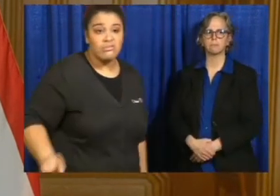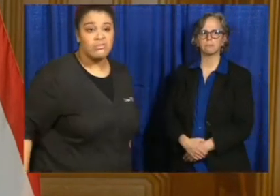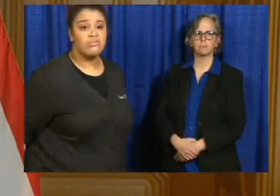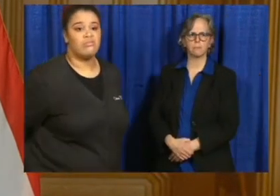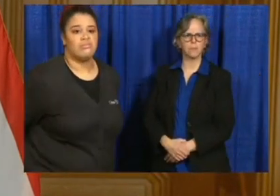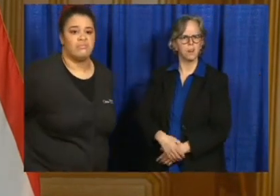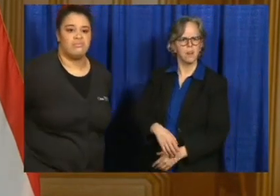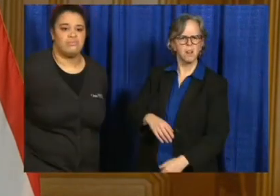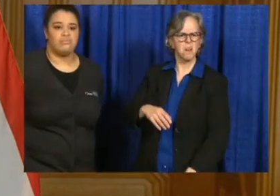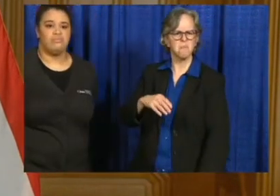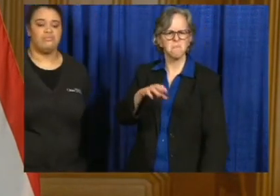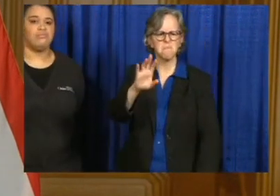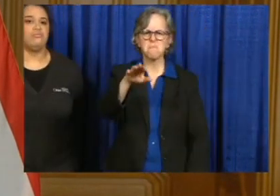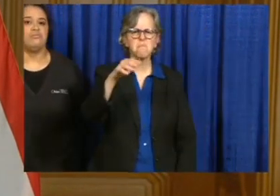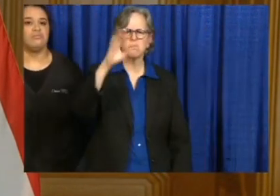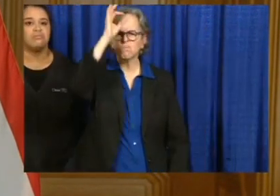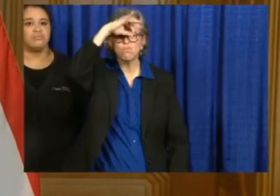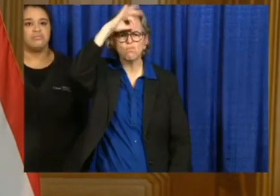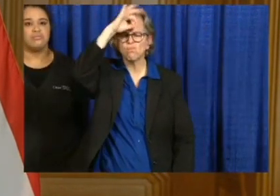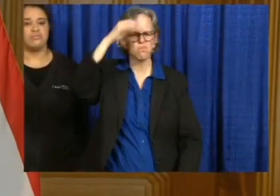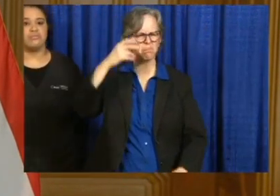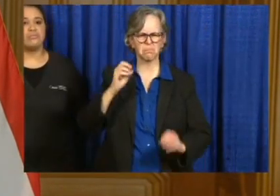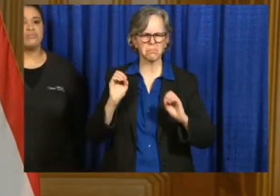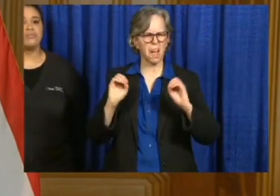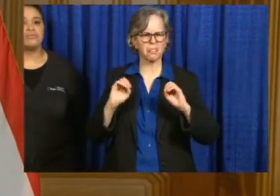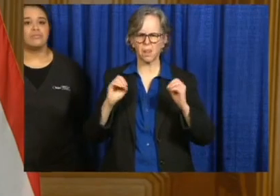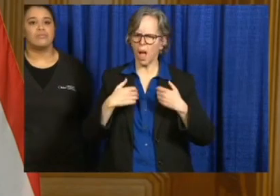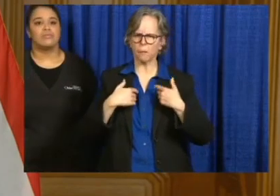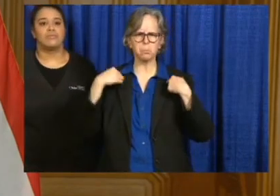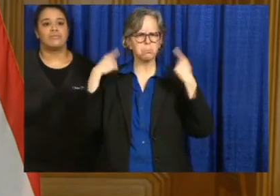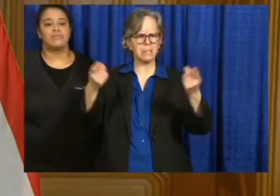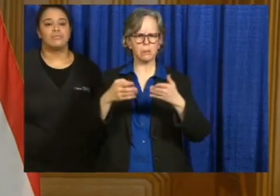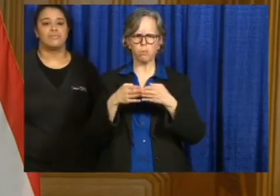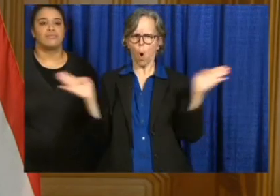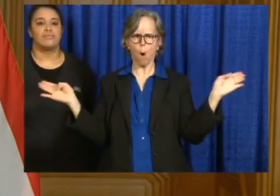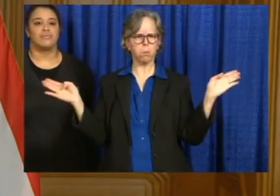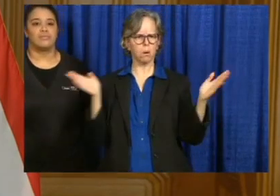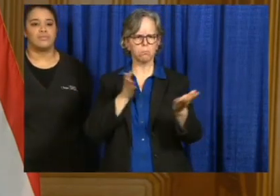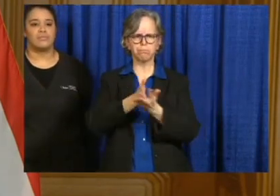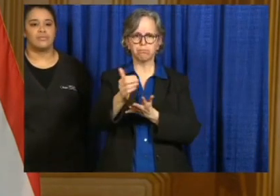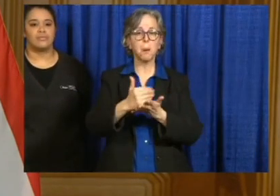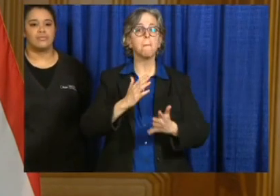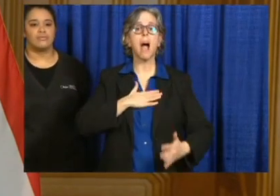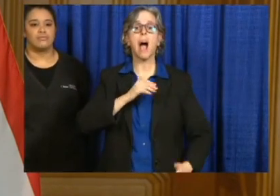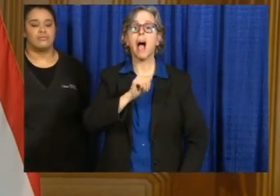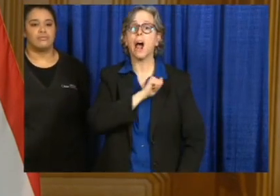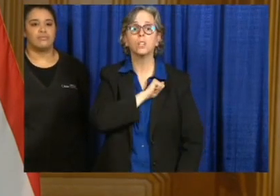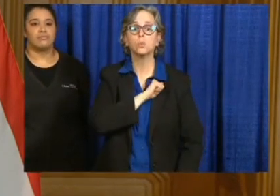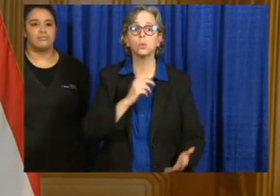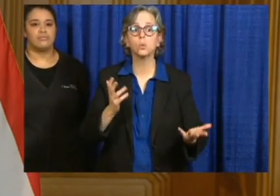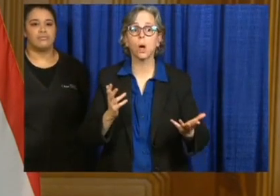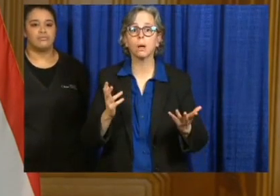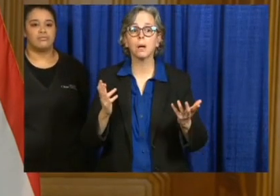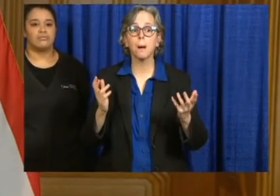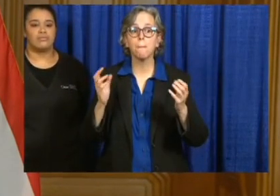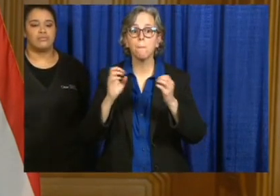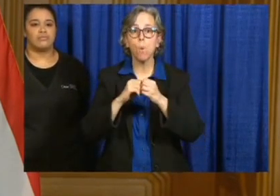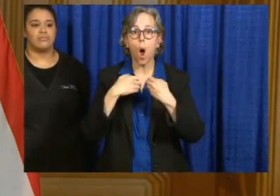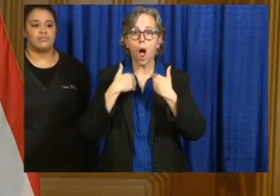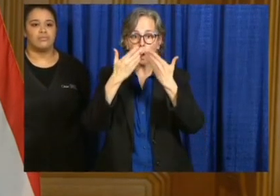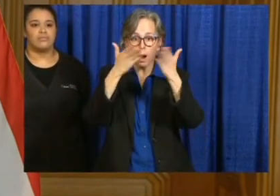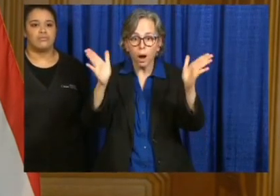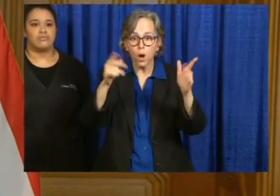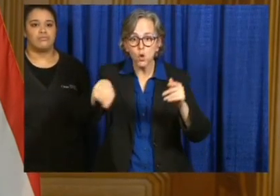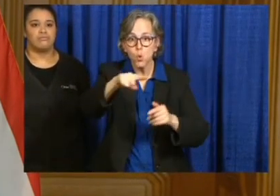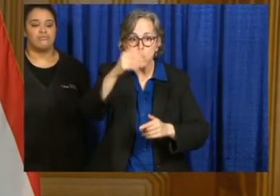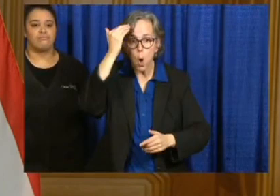My attitude has always been that the more the public knows, the better, even when it's not good news. We have an obligation to get people